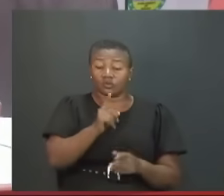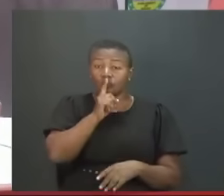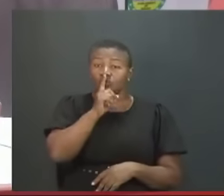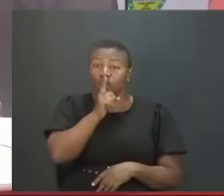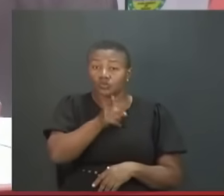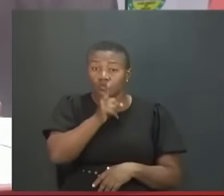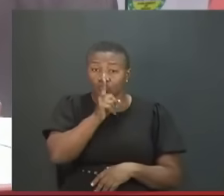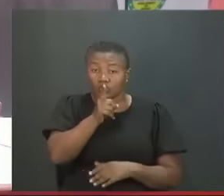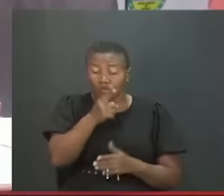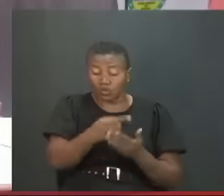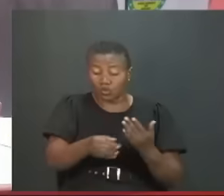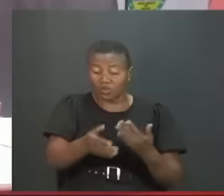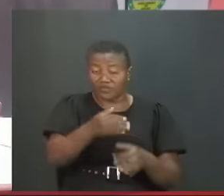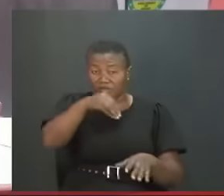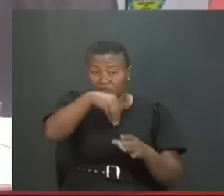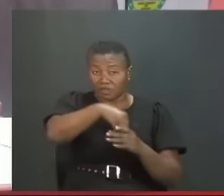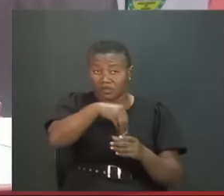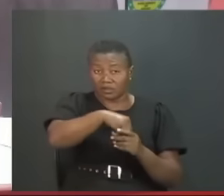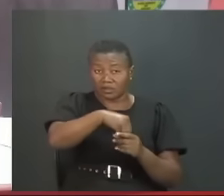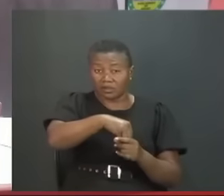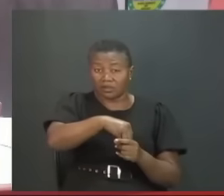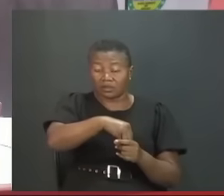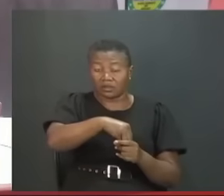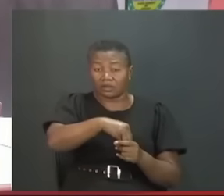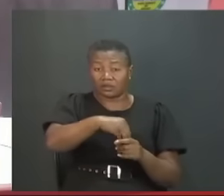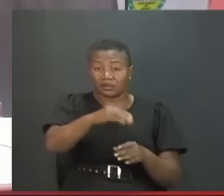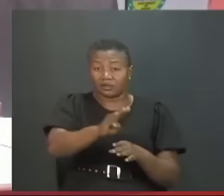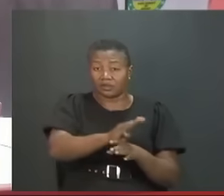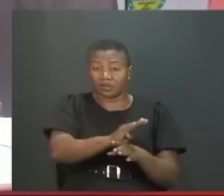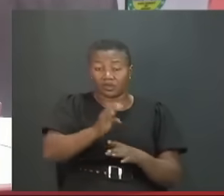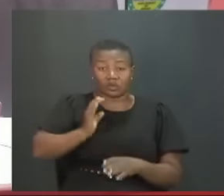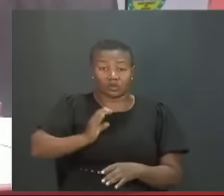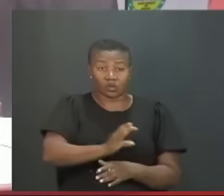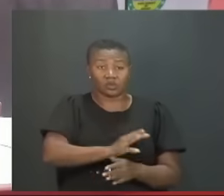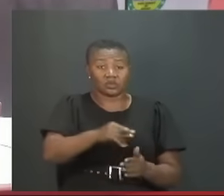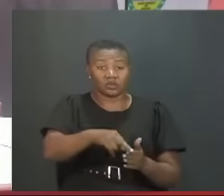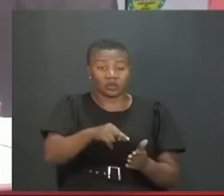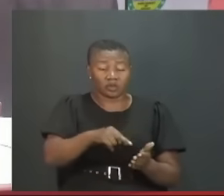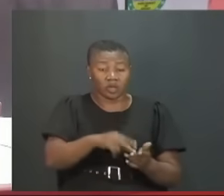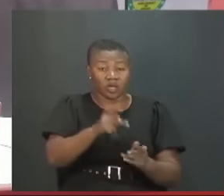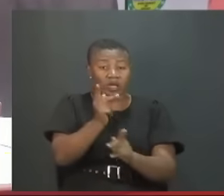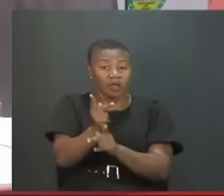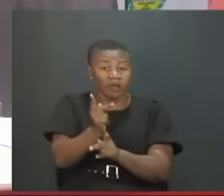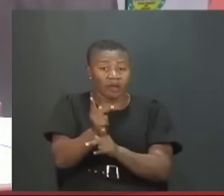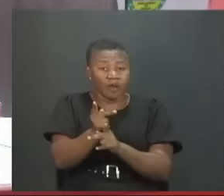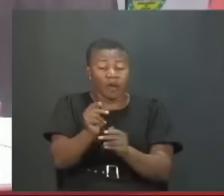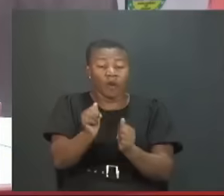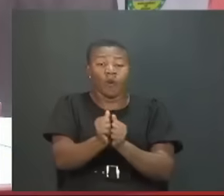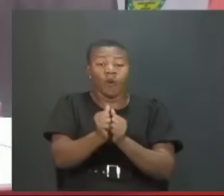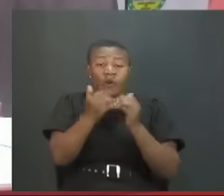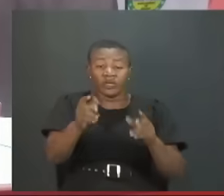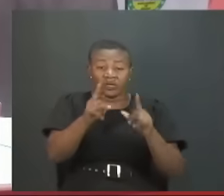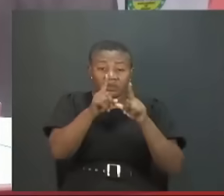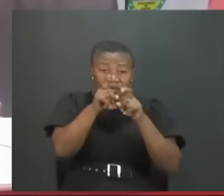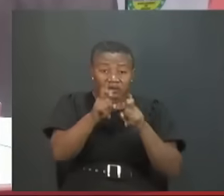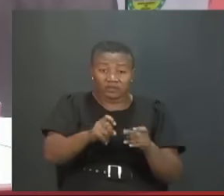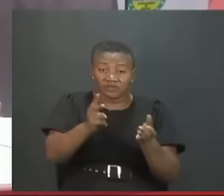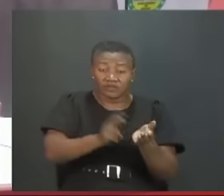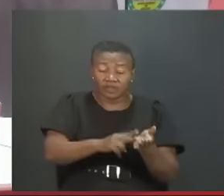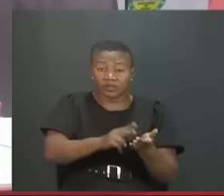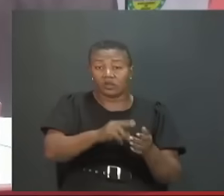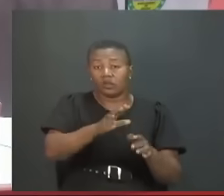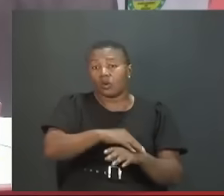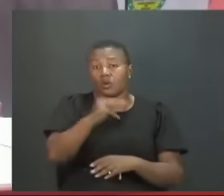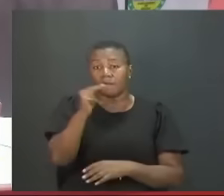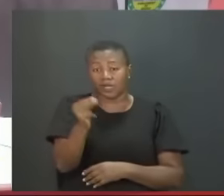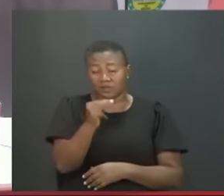business committee's report remains without any vetting whatsoever on Monday. Mr. Speaker,